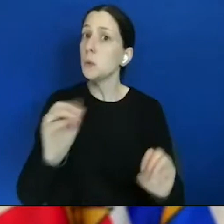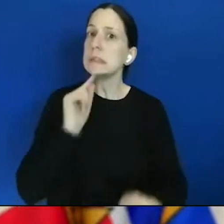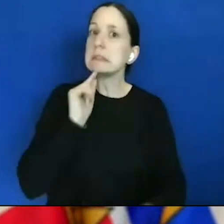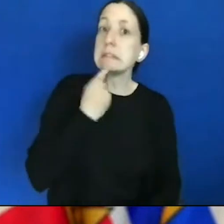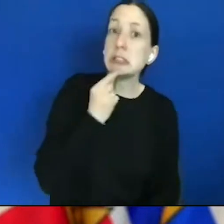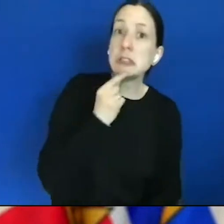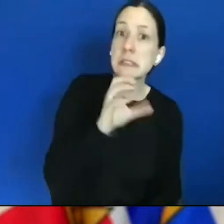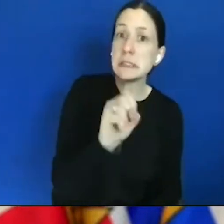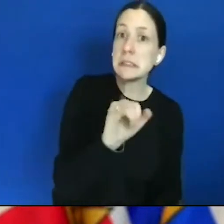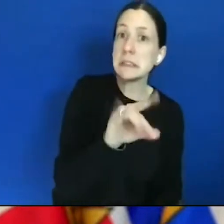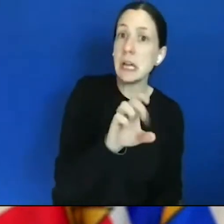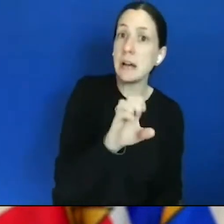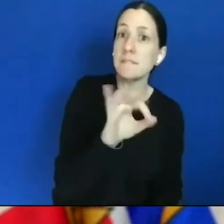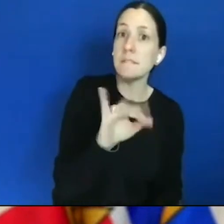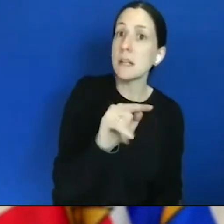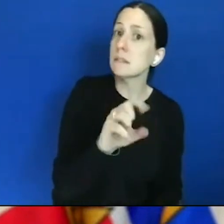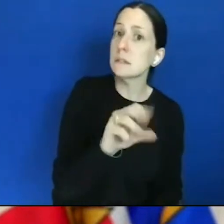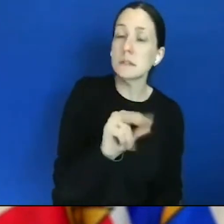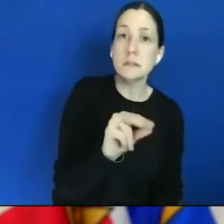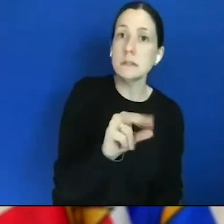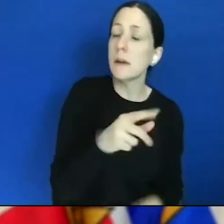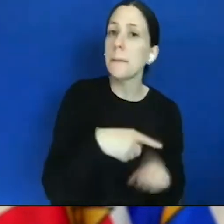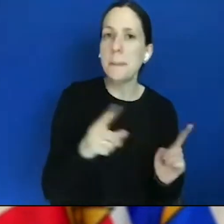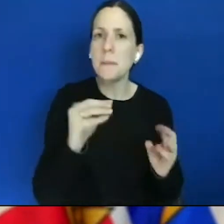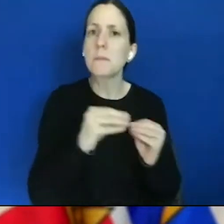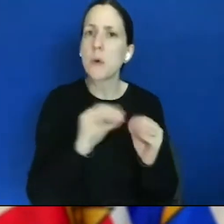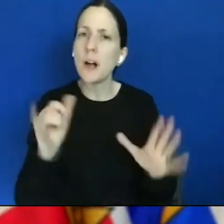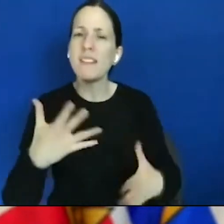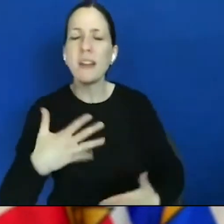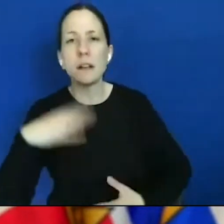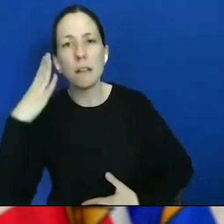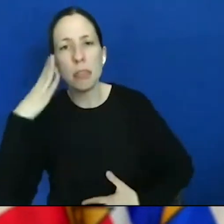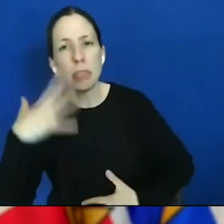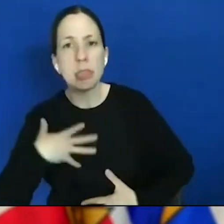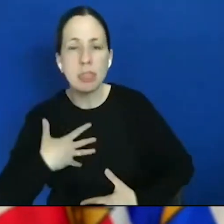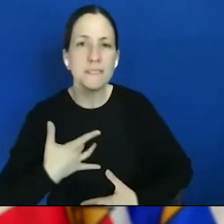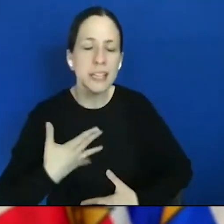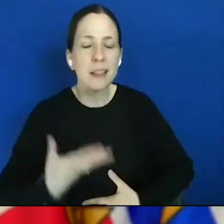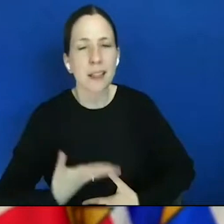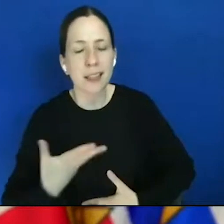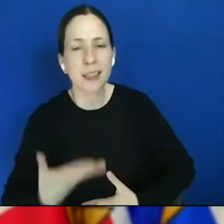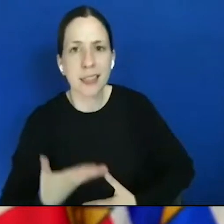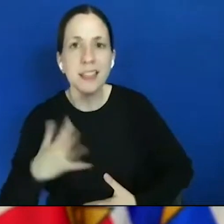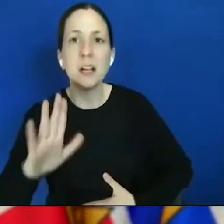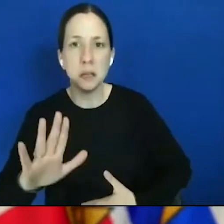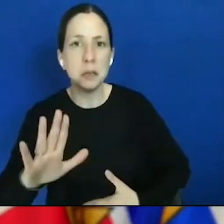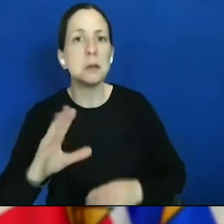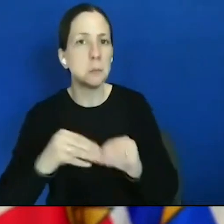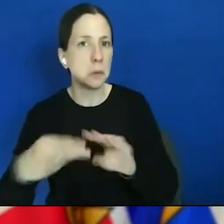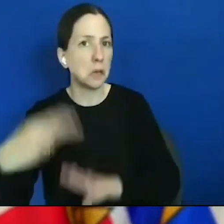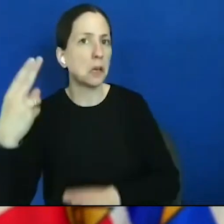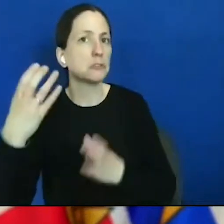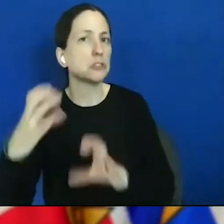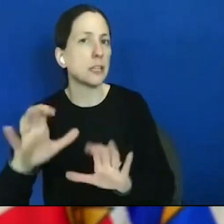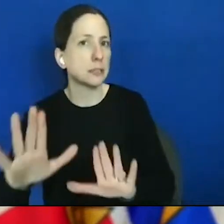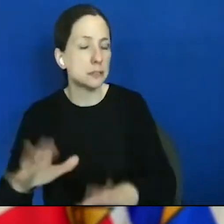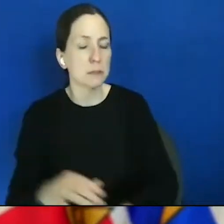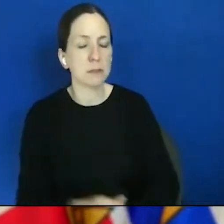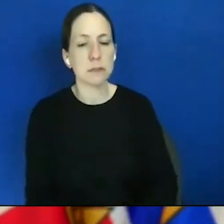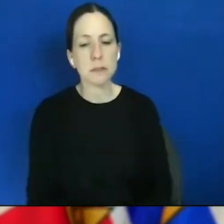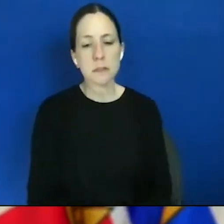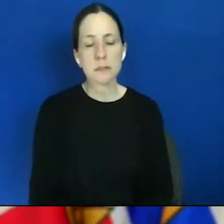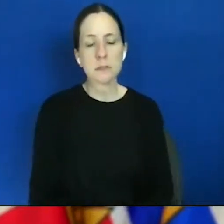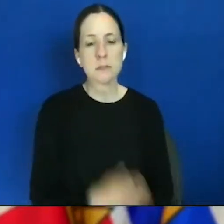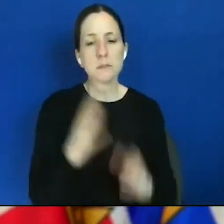side effects, but more likely to have a bit more of a side effect. The other thing that we don't